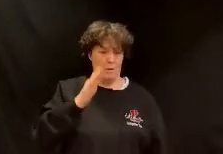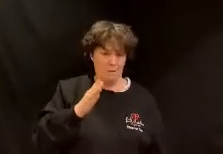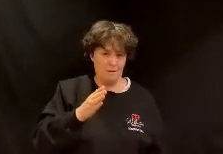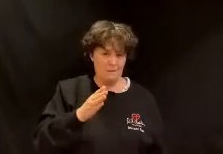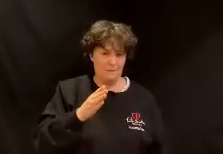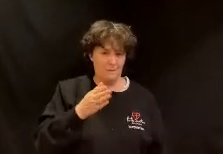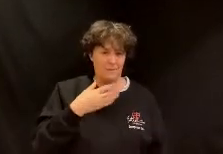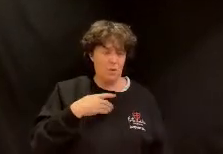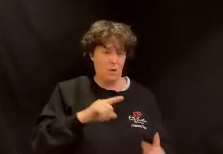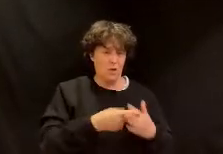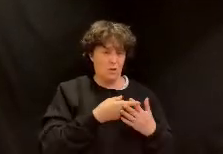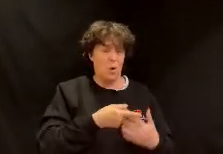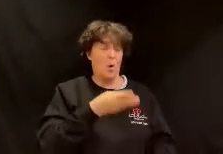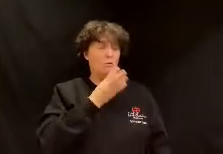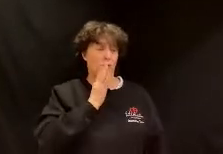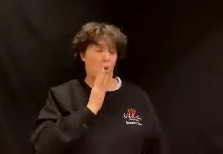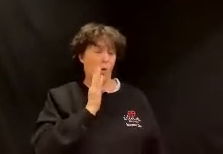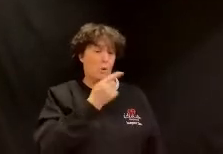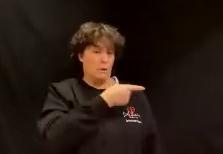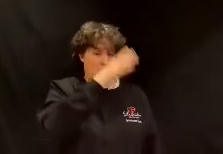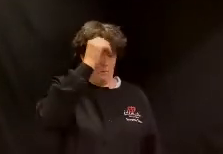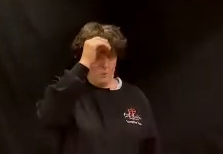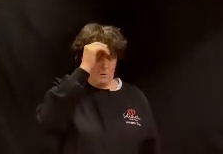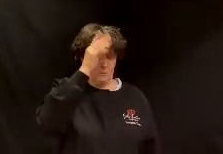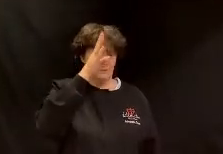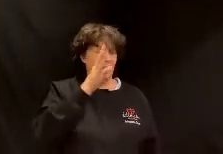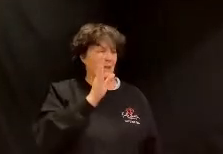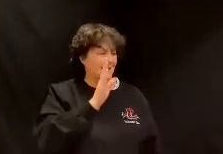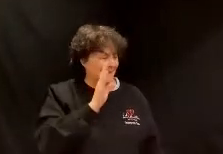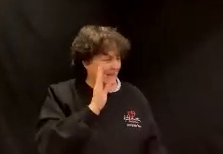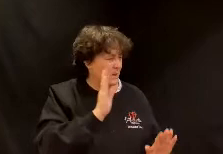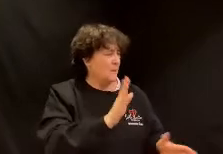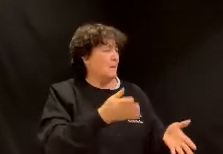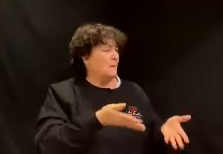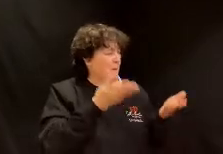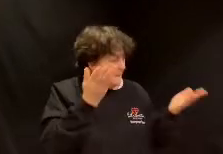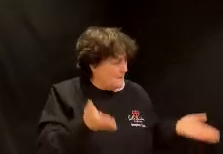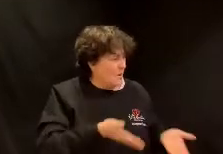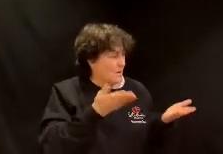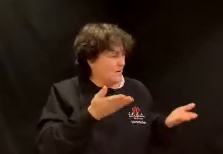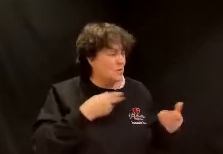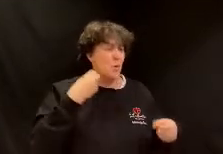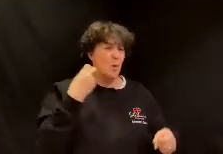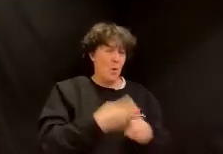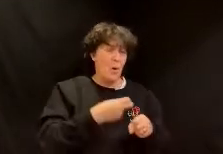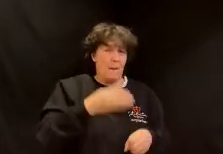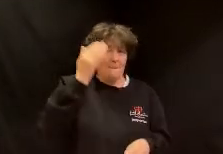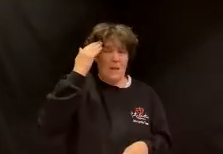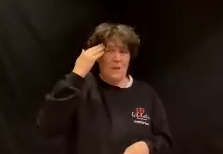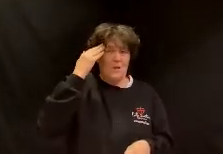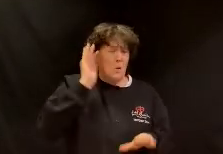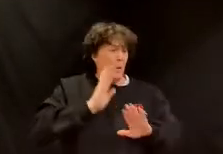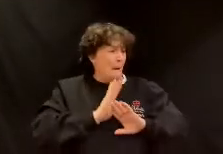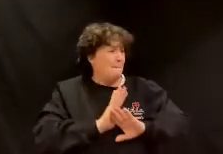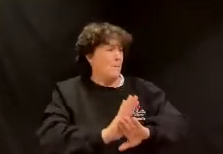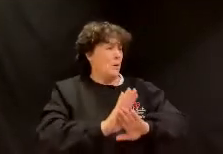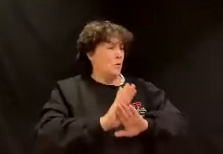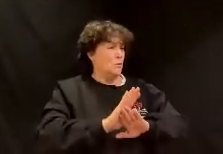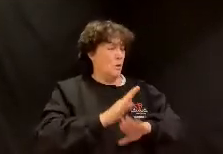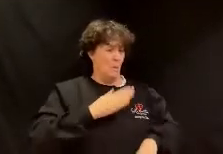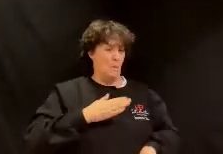So I started talking to him. I said, you're going to make this. I said, it's getting hard right now. It's mentally. I said, just push through. Your body will do